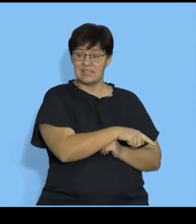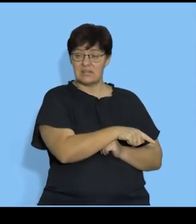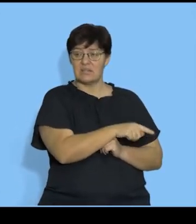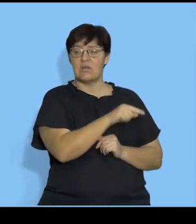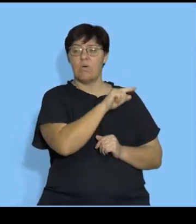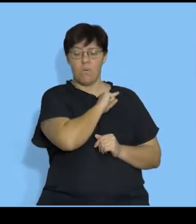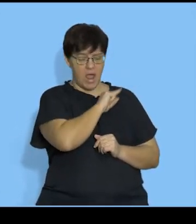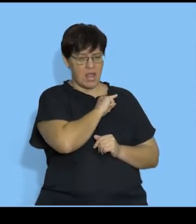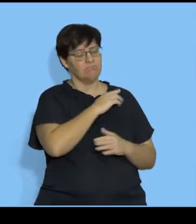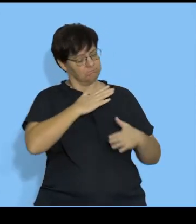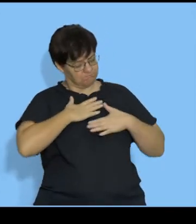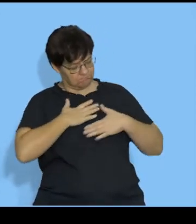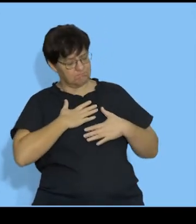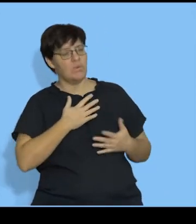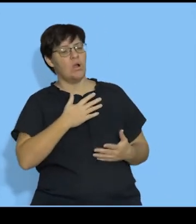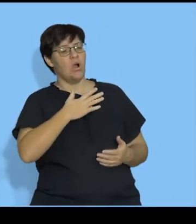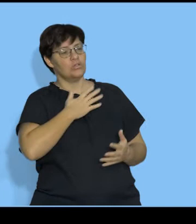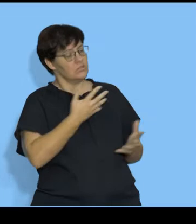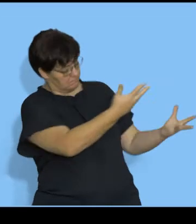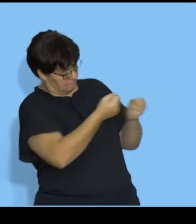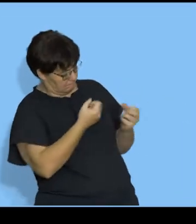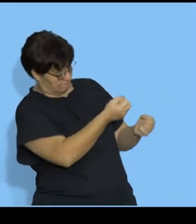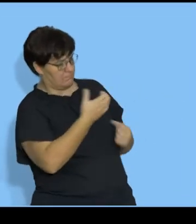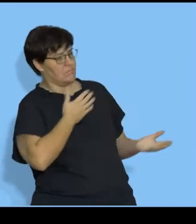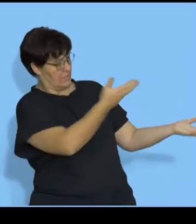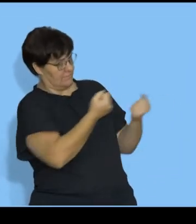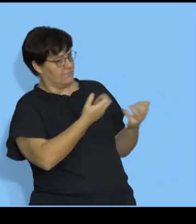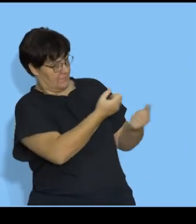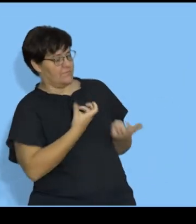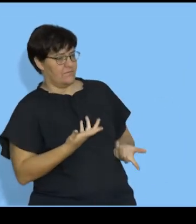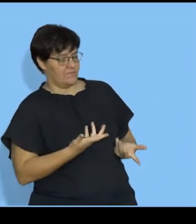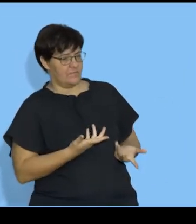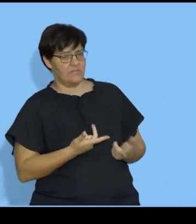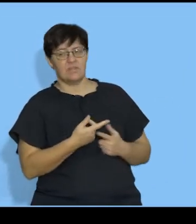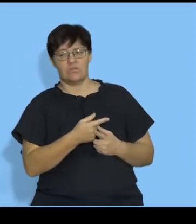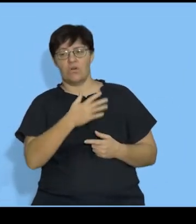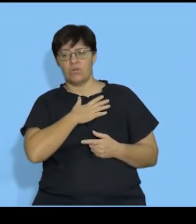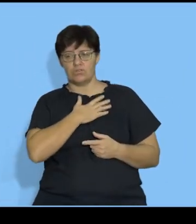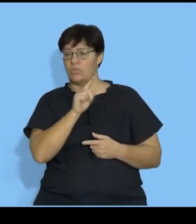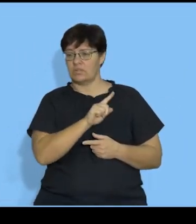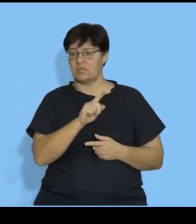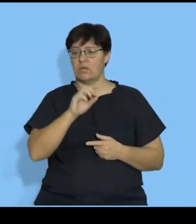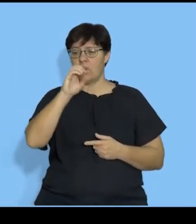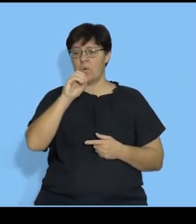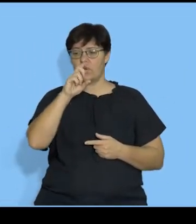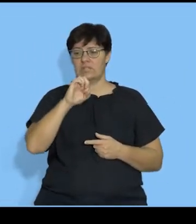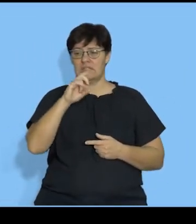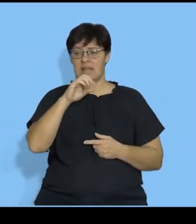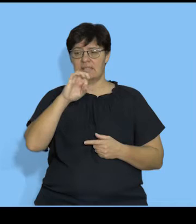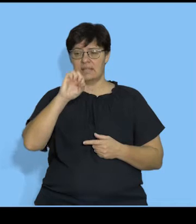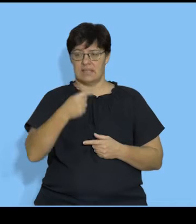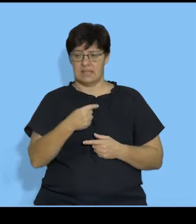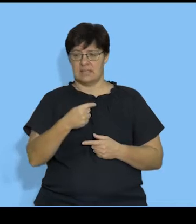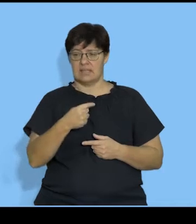willingness of oxygen to actually gain. So oxygen is referred to as an oxidizing agent. take note